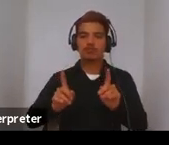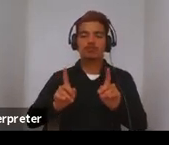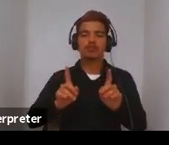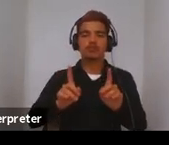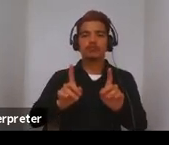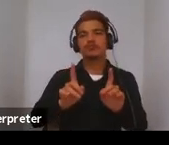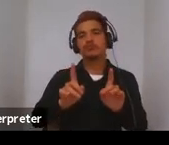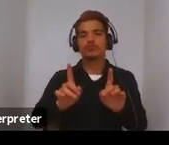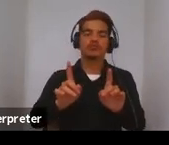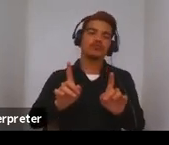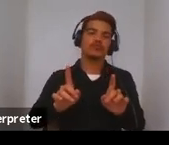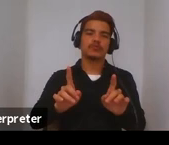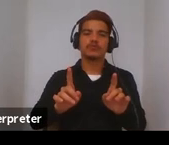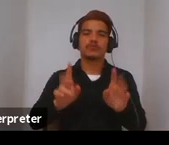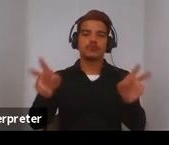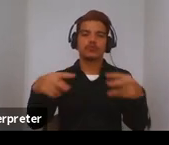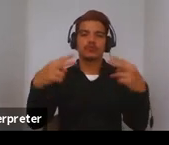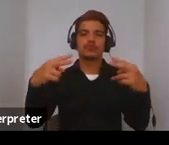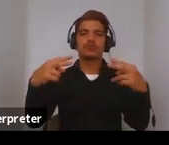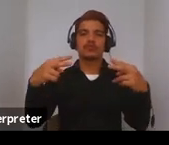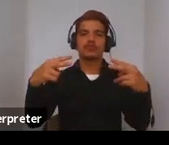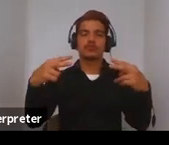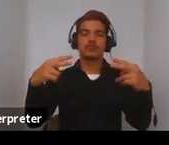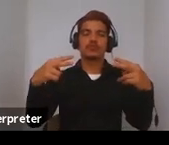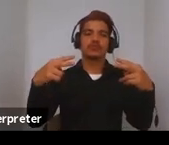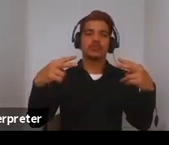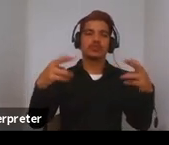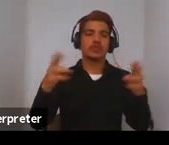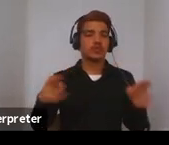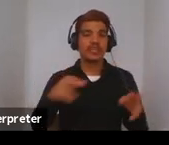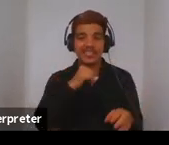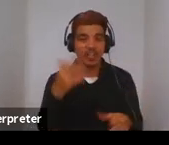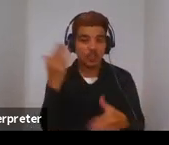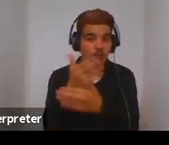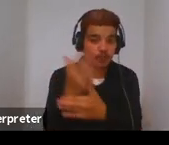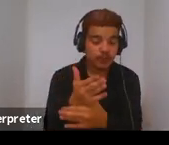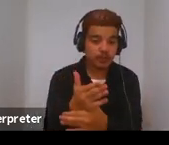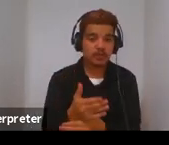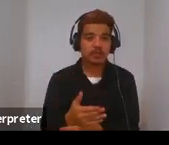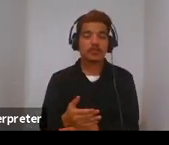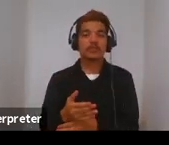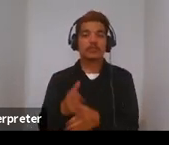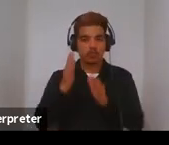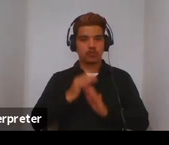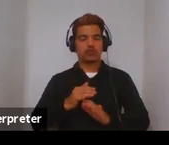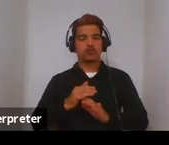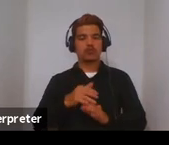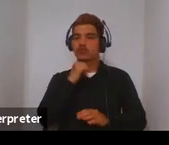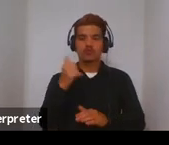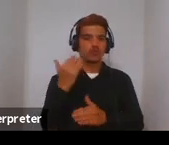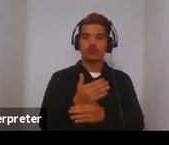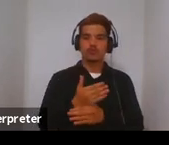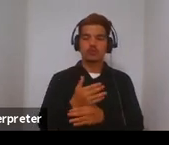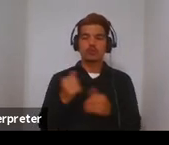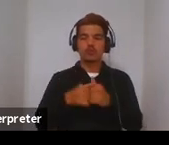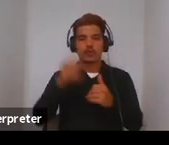being able to make eye contact. Be ready not to interrupt. Check yourself. Don't interrupt with